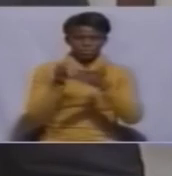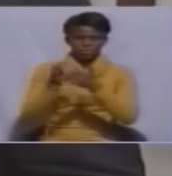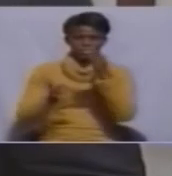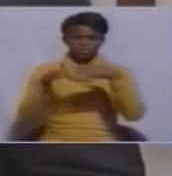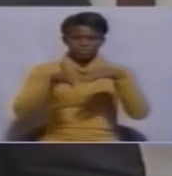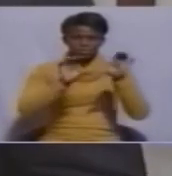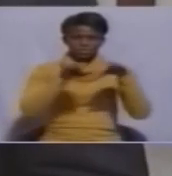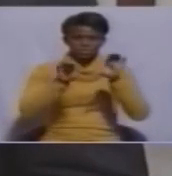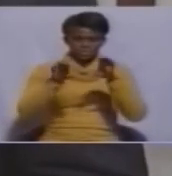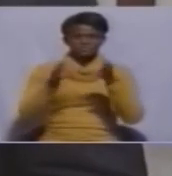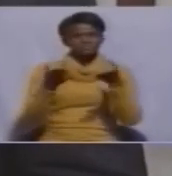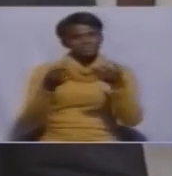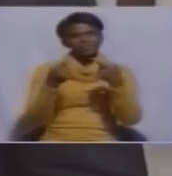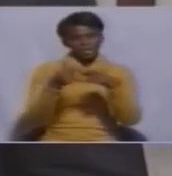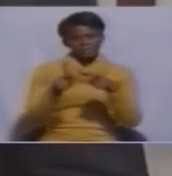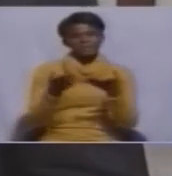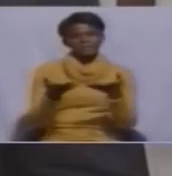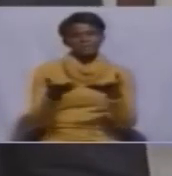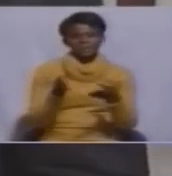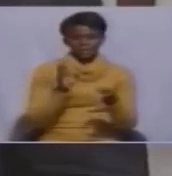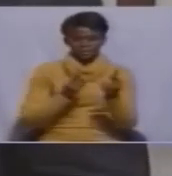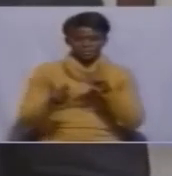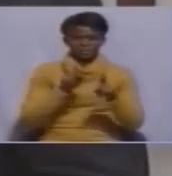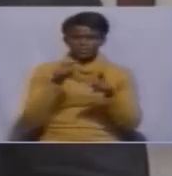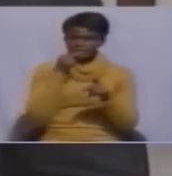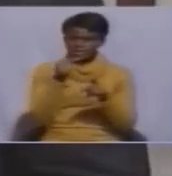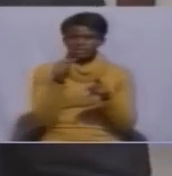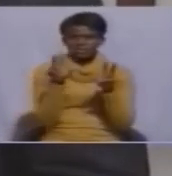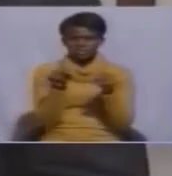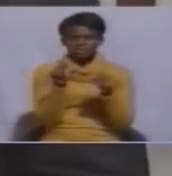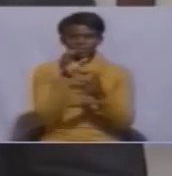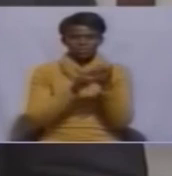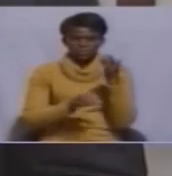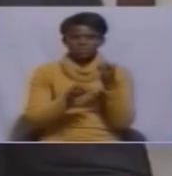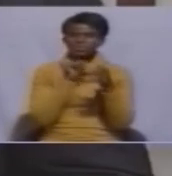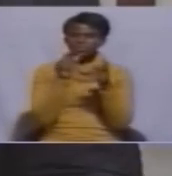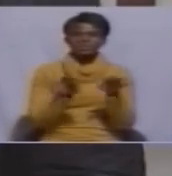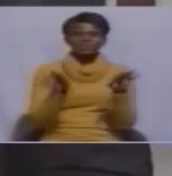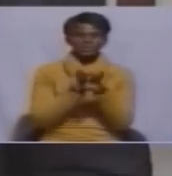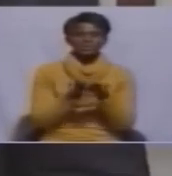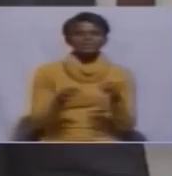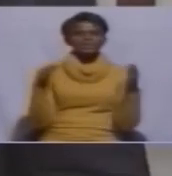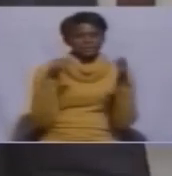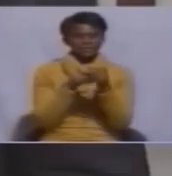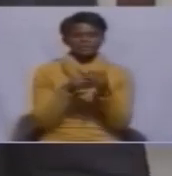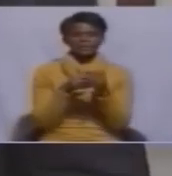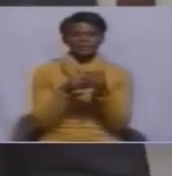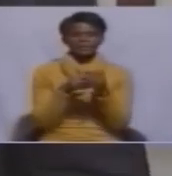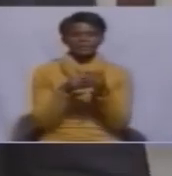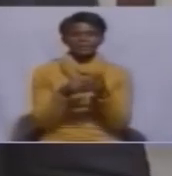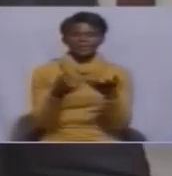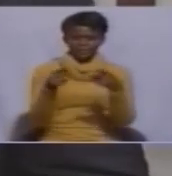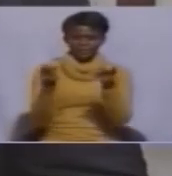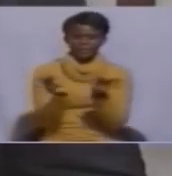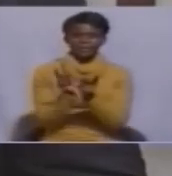place, then so it shall be. If the people will say, well, this clause is not necessary, again, that will be the